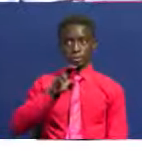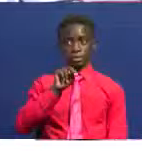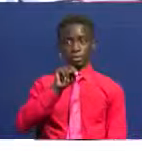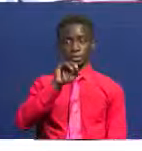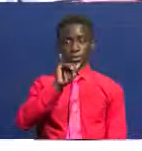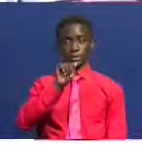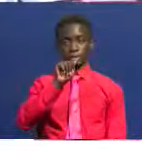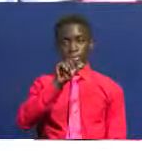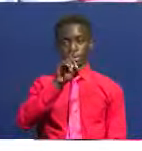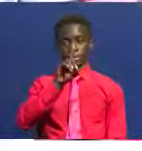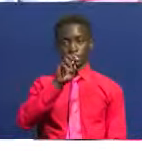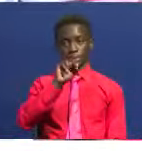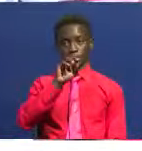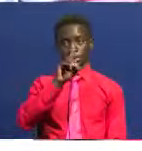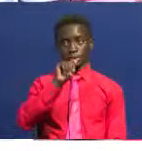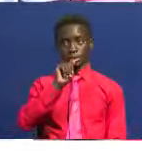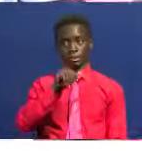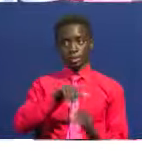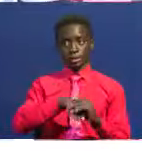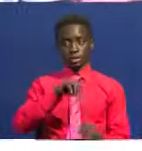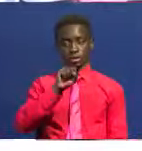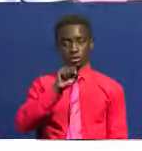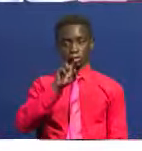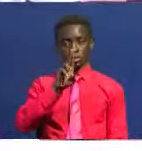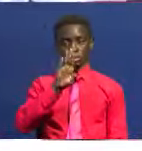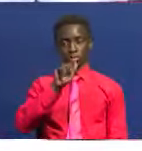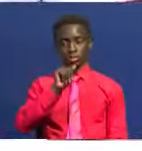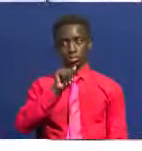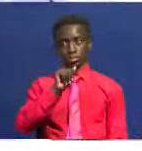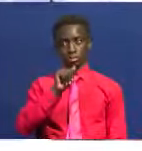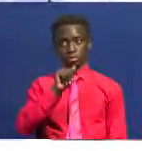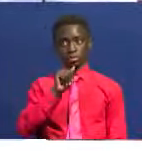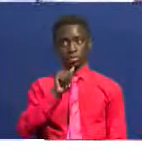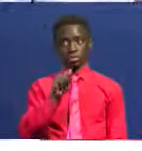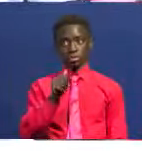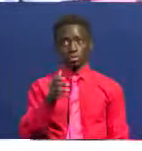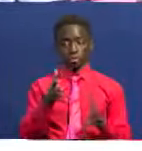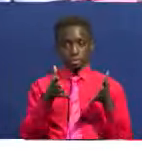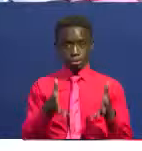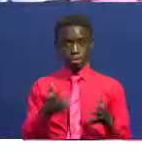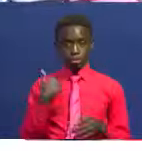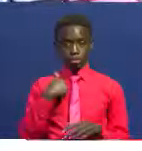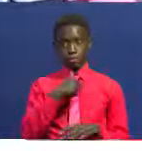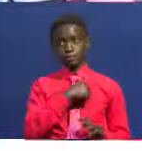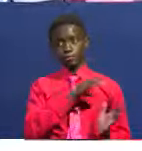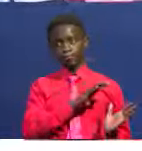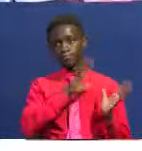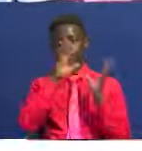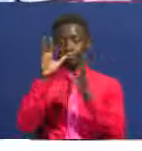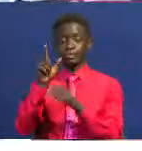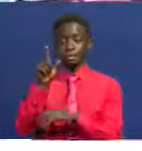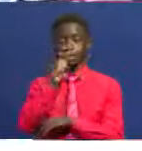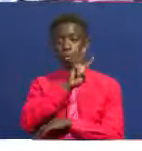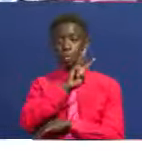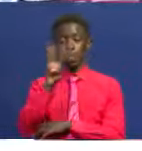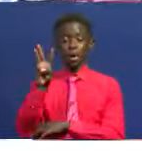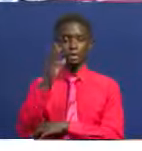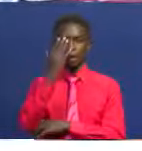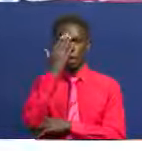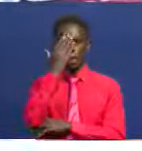wrong. Of course, we're in this, our plan in this area of Western Kenya is to be able to showcase